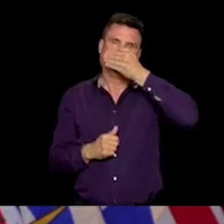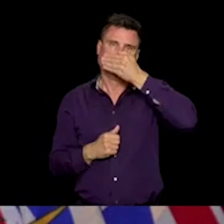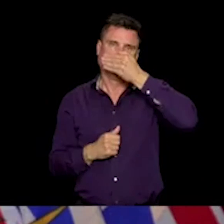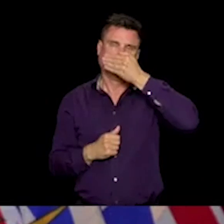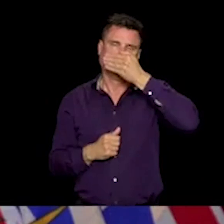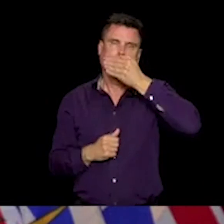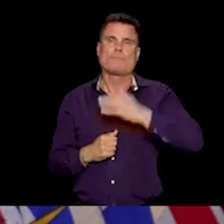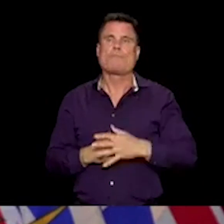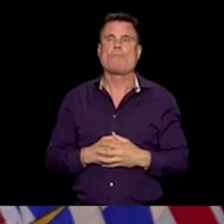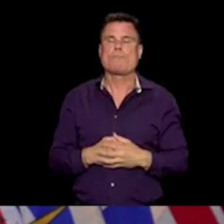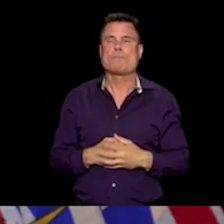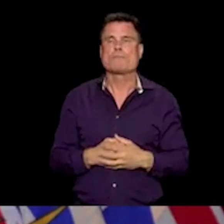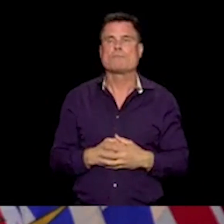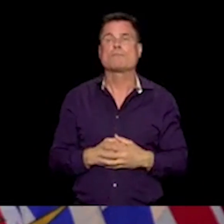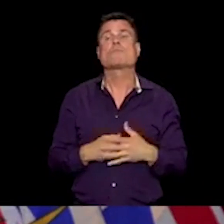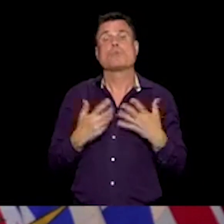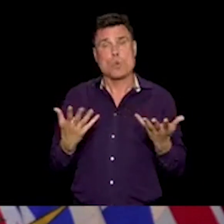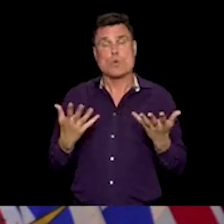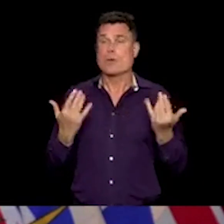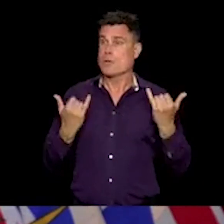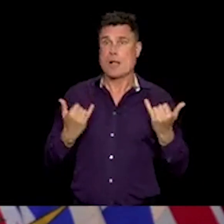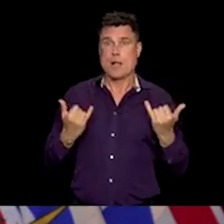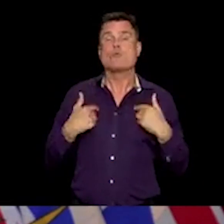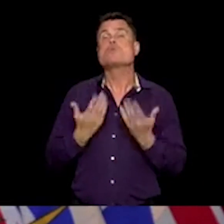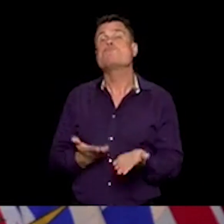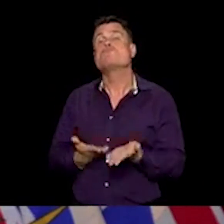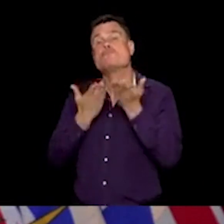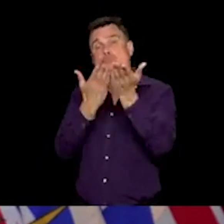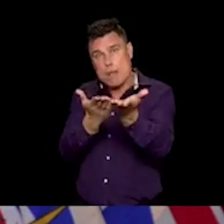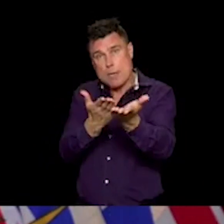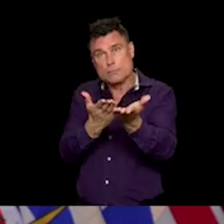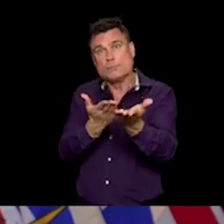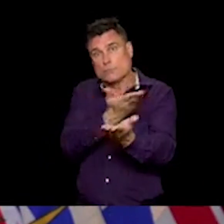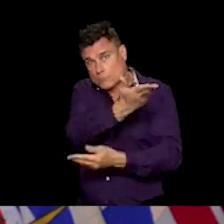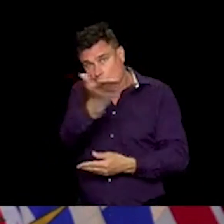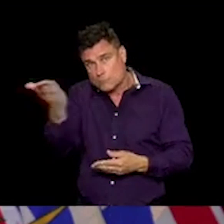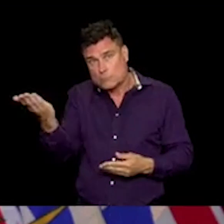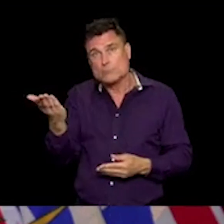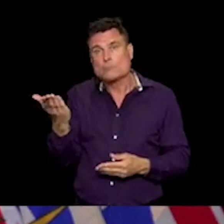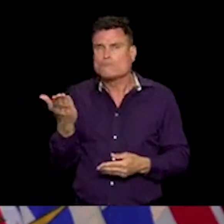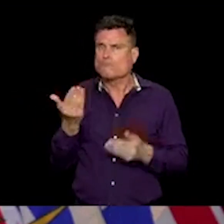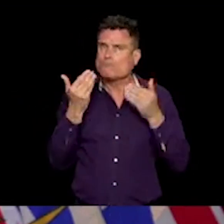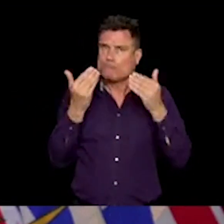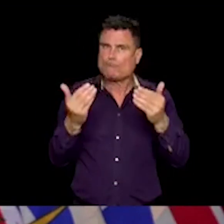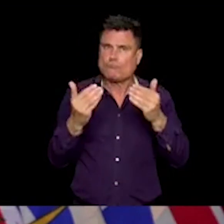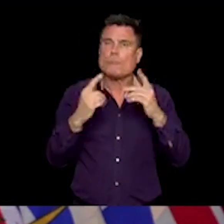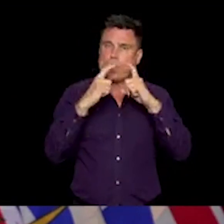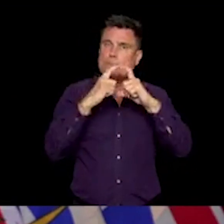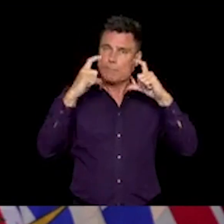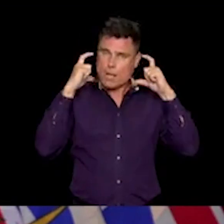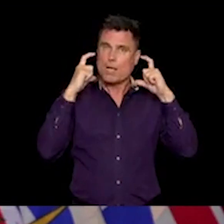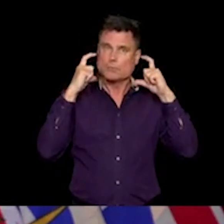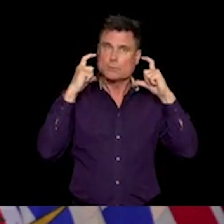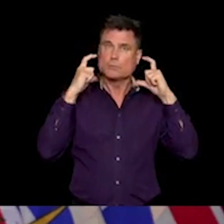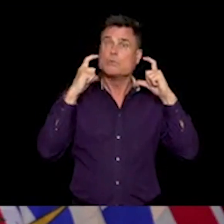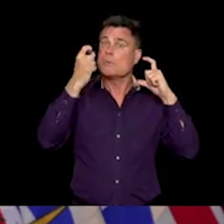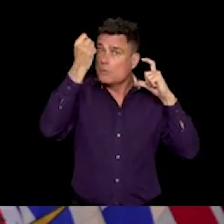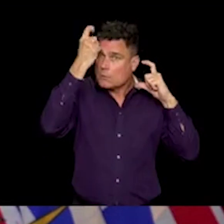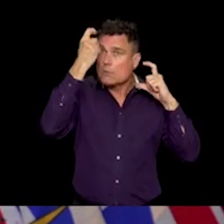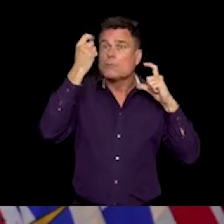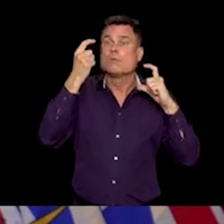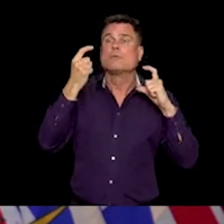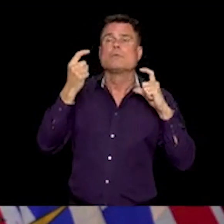is appropriate in some settings, and it's really a way of protecting others from our own droplets and keeping our